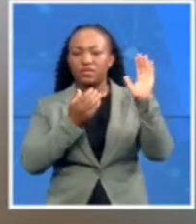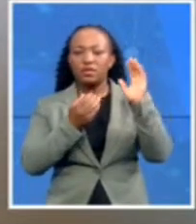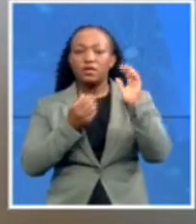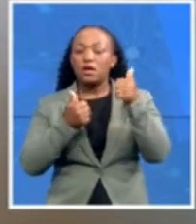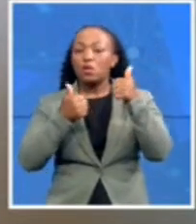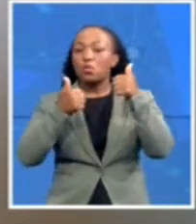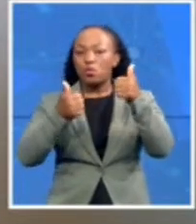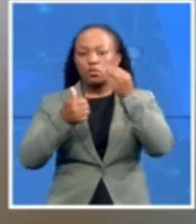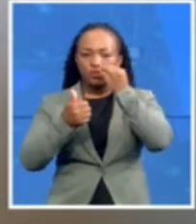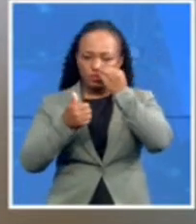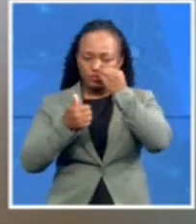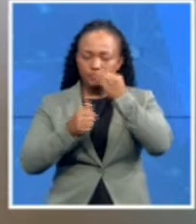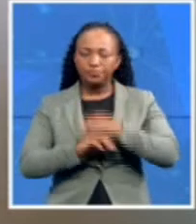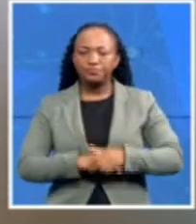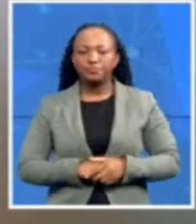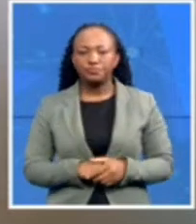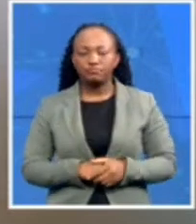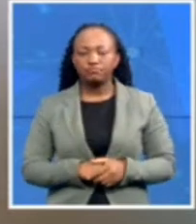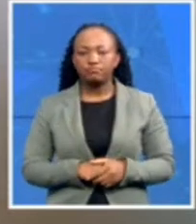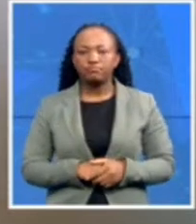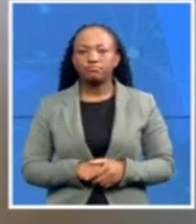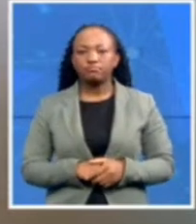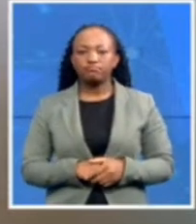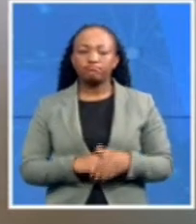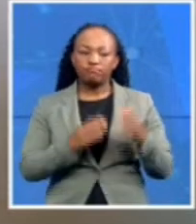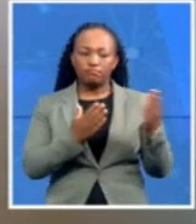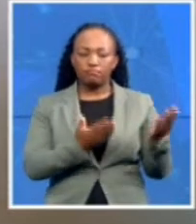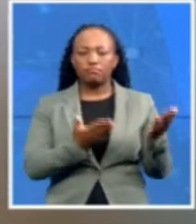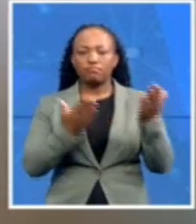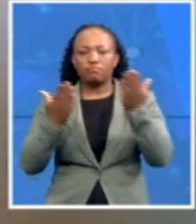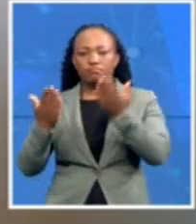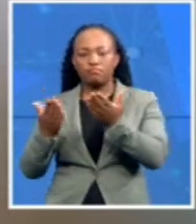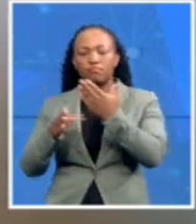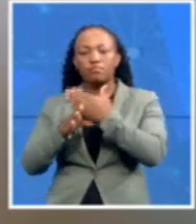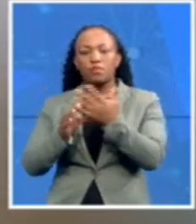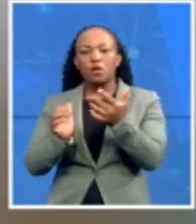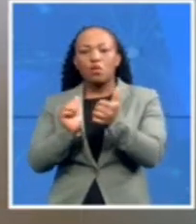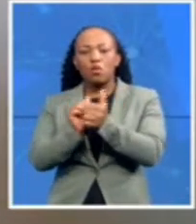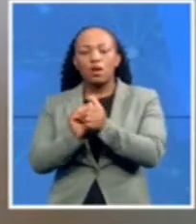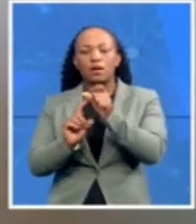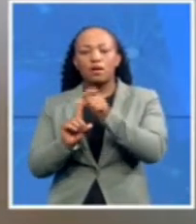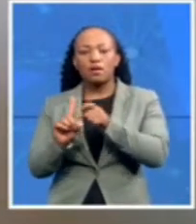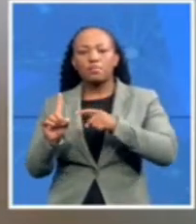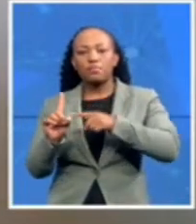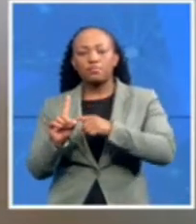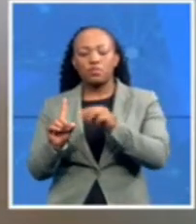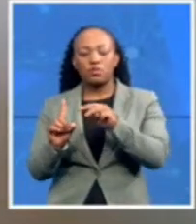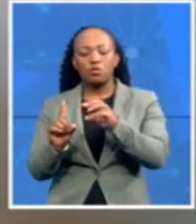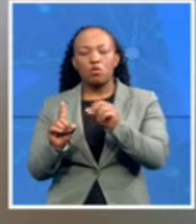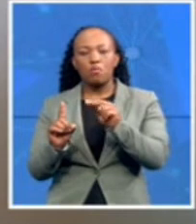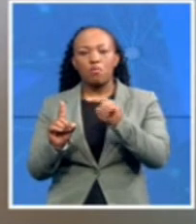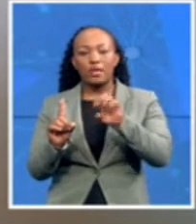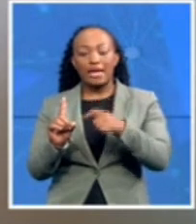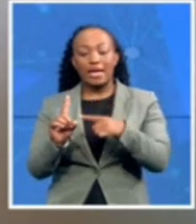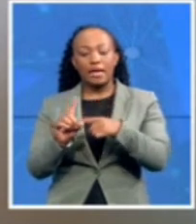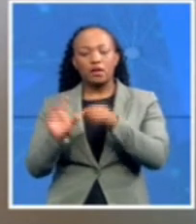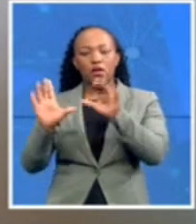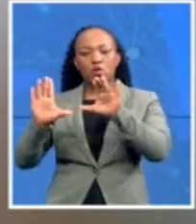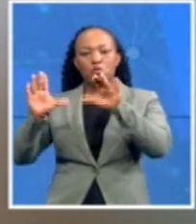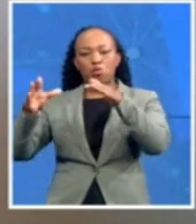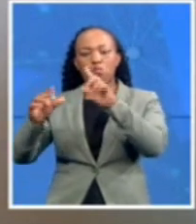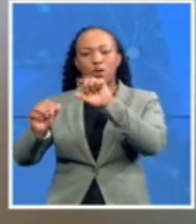going to hand over to my colleague Monde Bala, who's the Group Executive for Distribution, and he